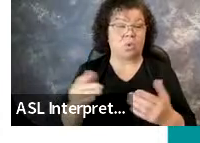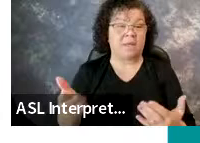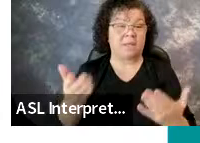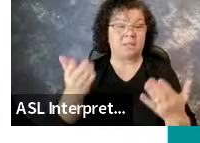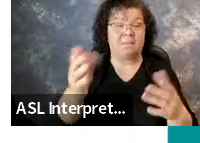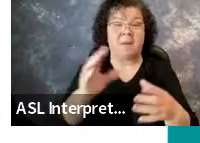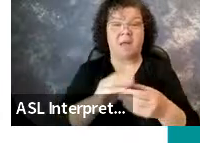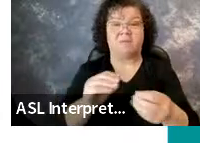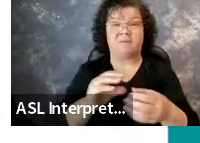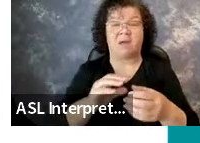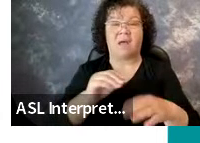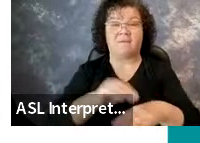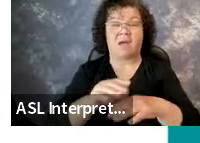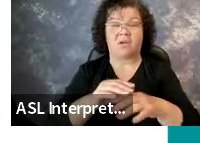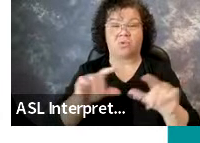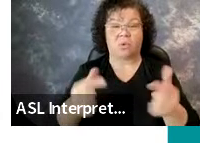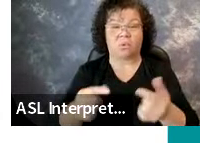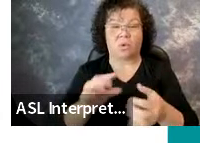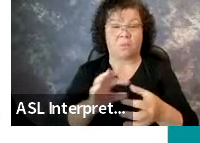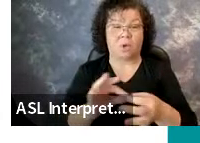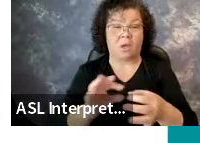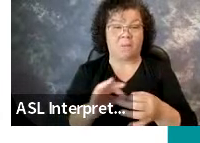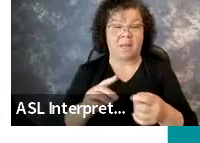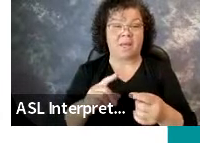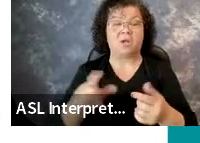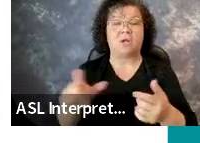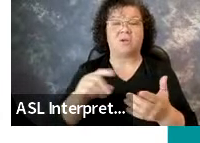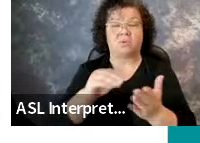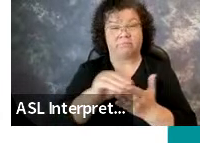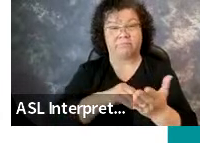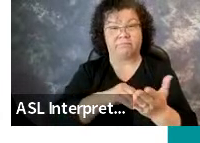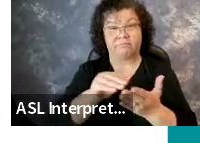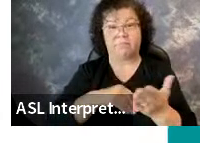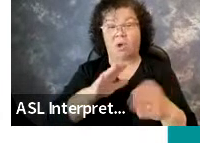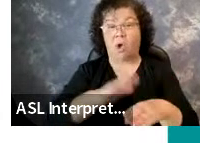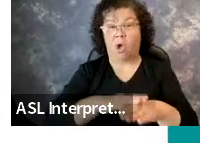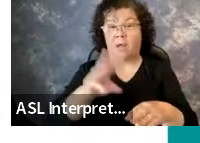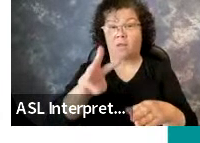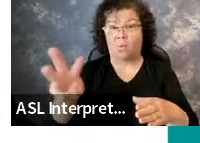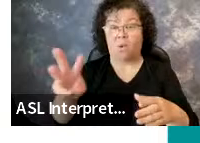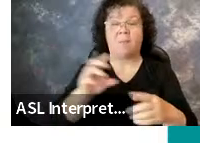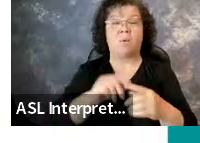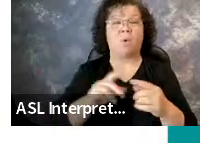the meeting, fill out the comment form on the program website or email your comments to